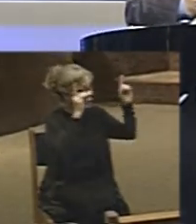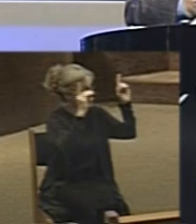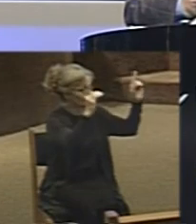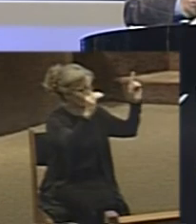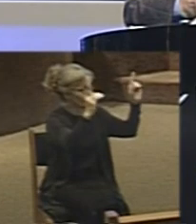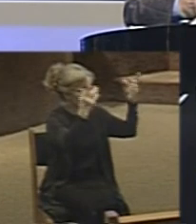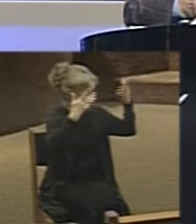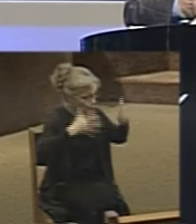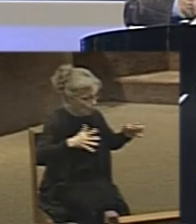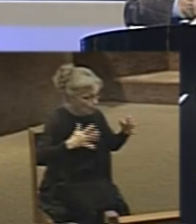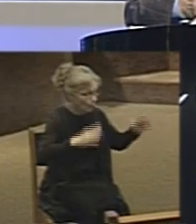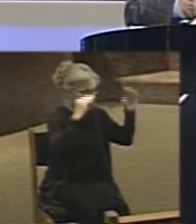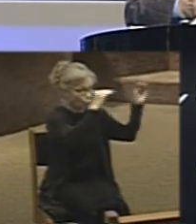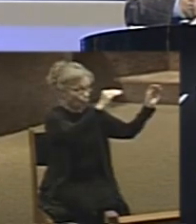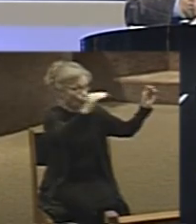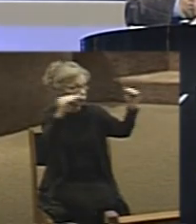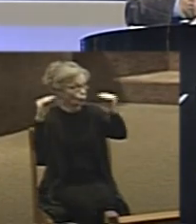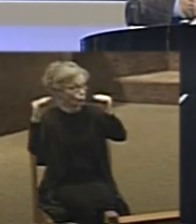delivered you.